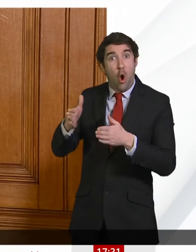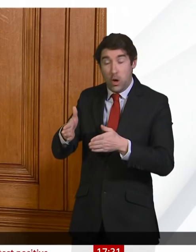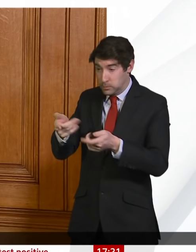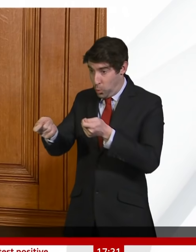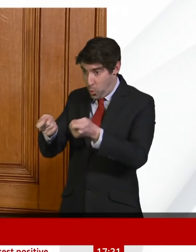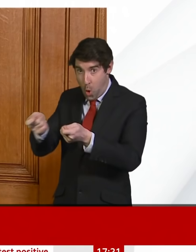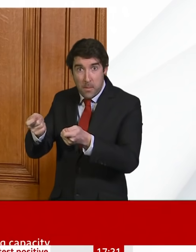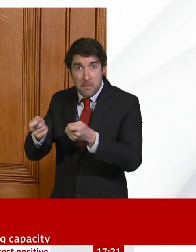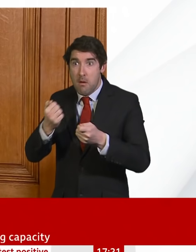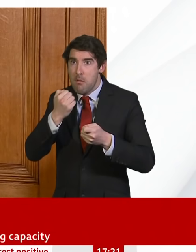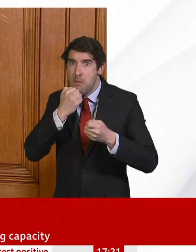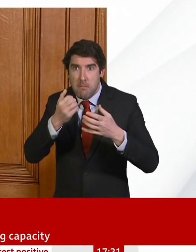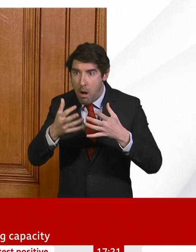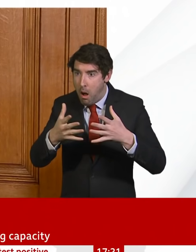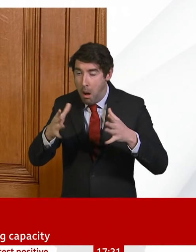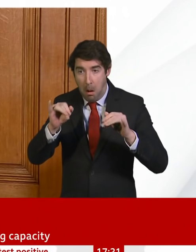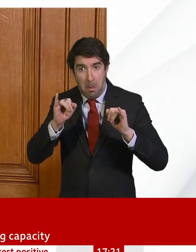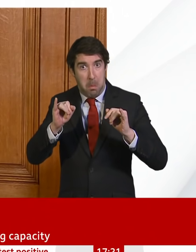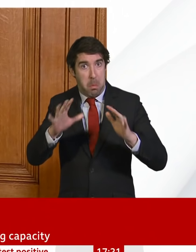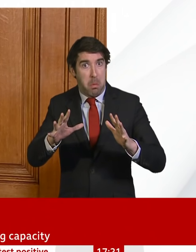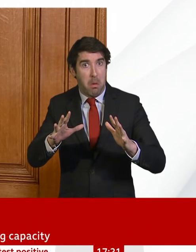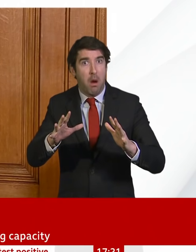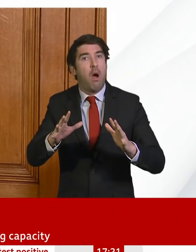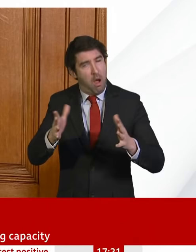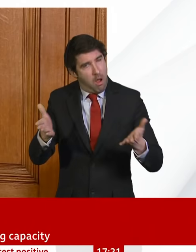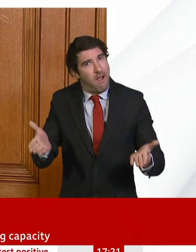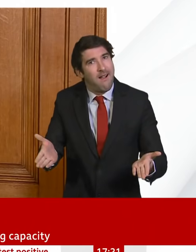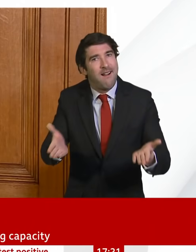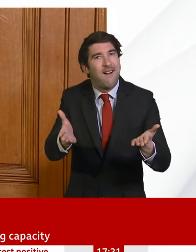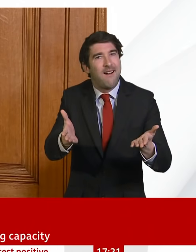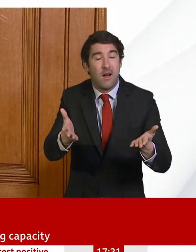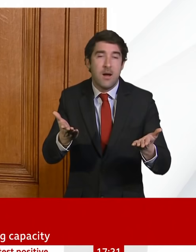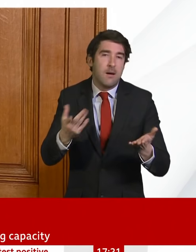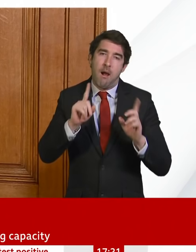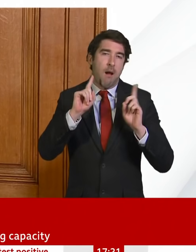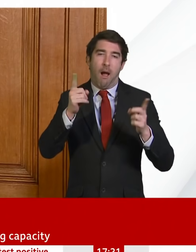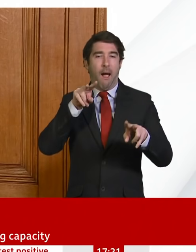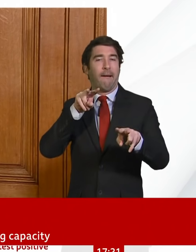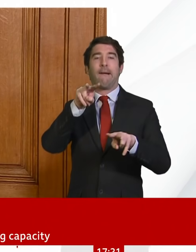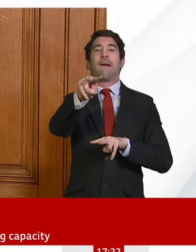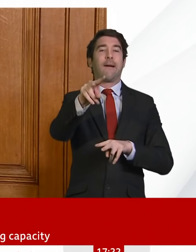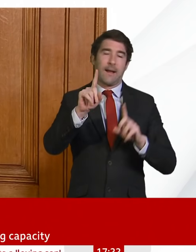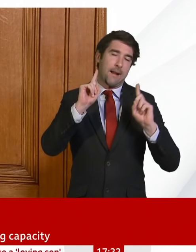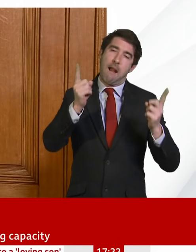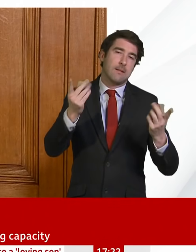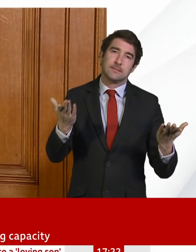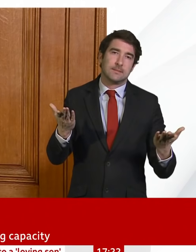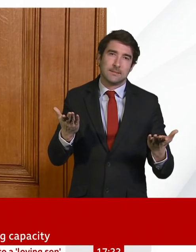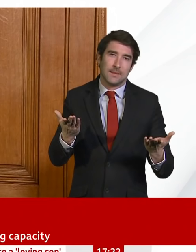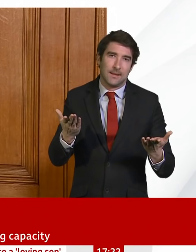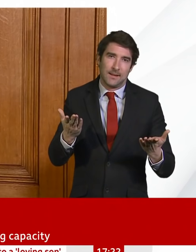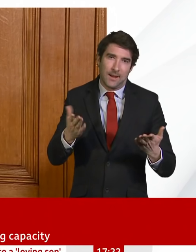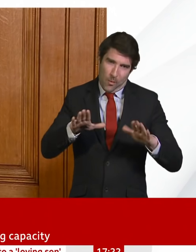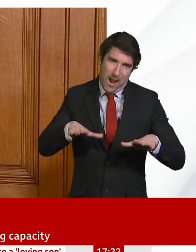very close to SAGE and the modelling on that. But in terms of the mass testing, which is your other point here,